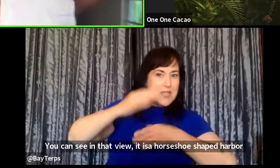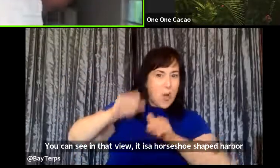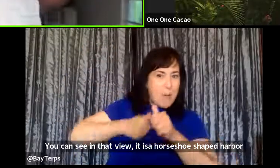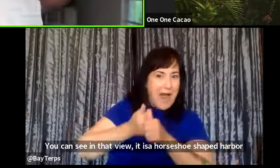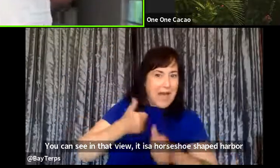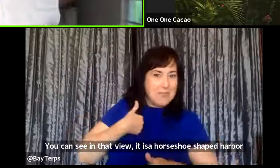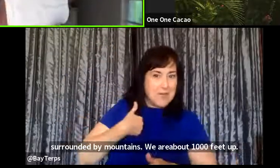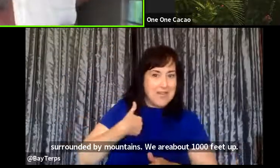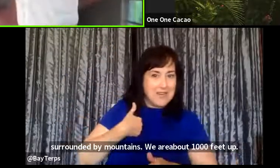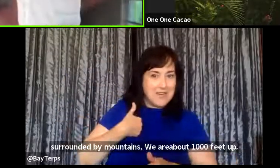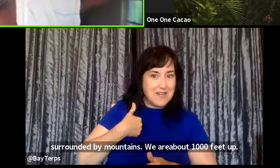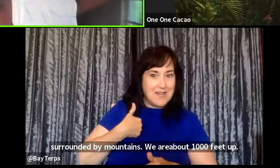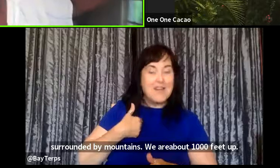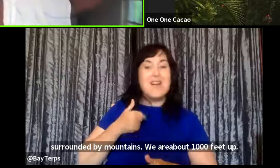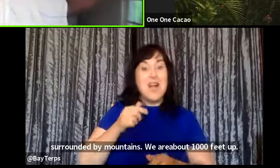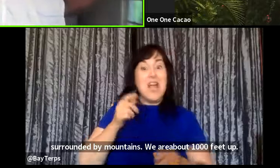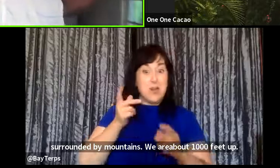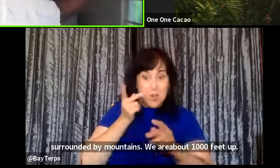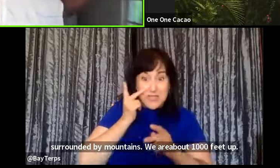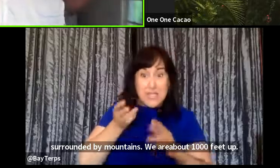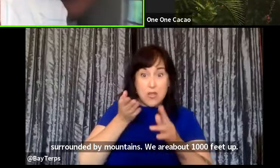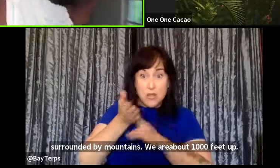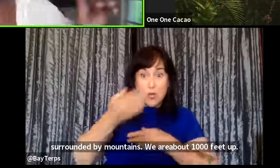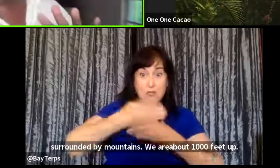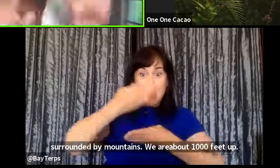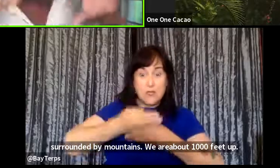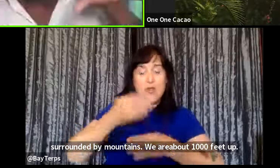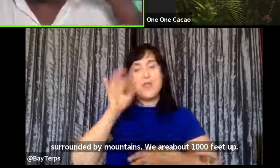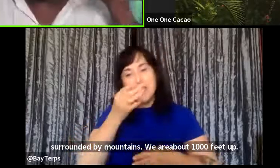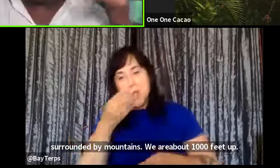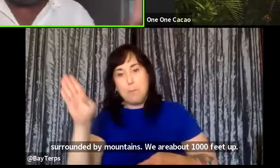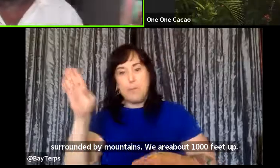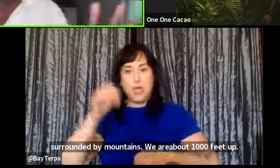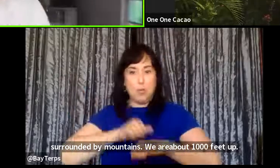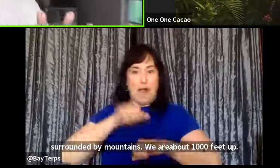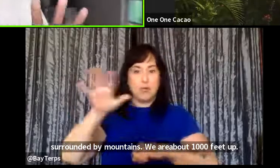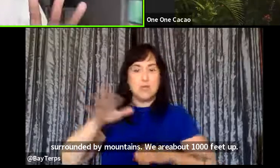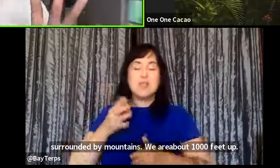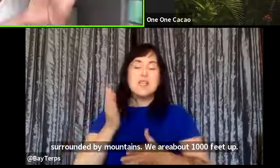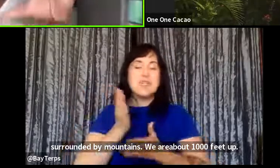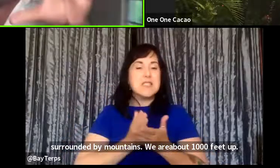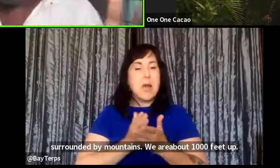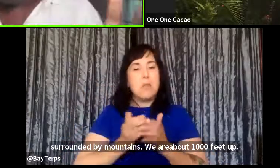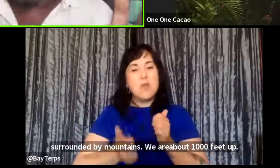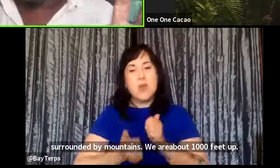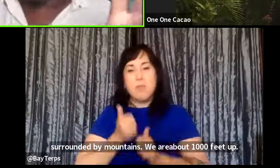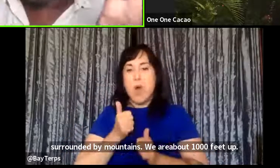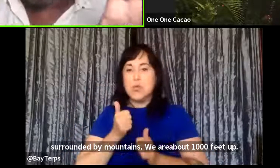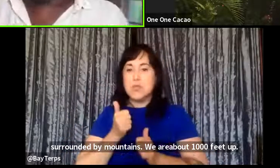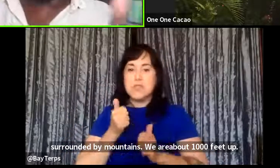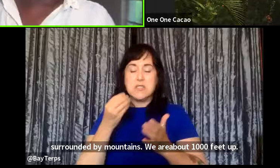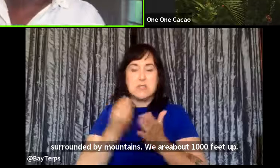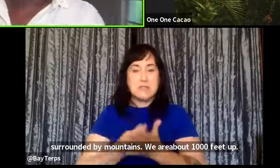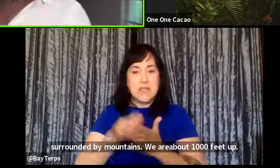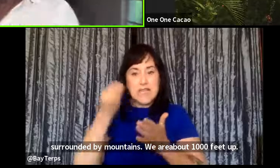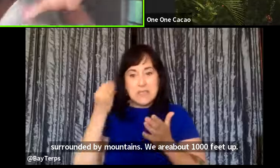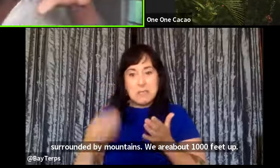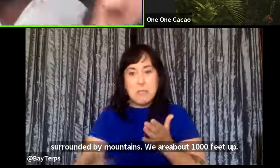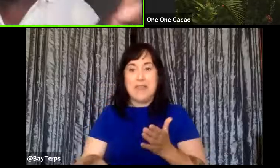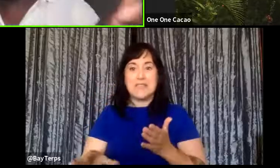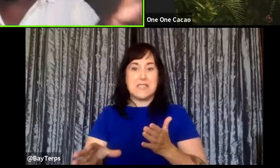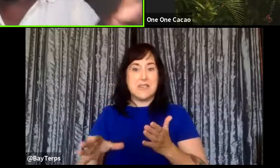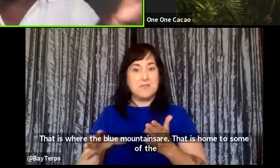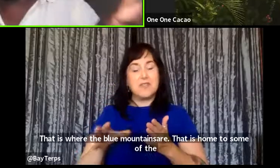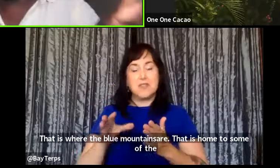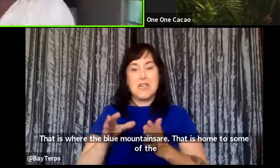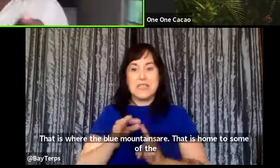is where the Blue Mountains are. That is home to some of the most expensive and exclusive coffee in the world. And really important